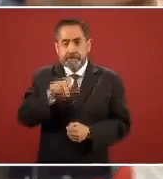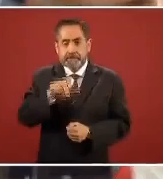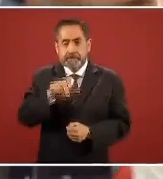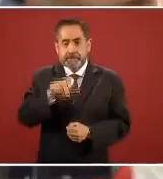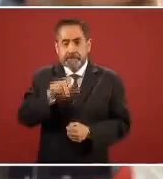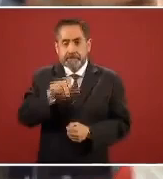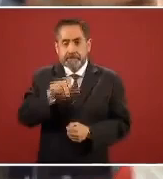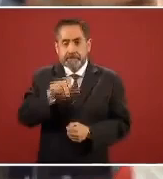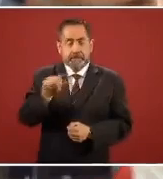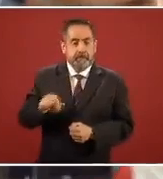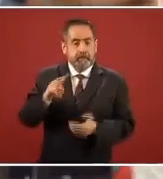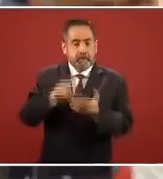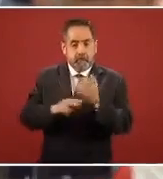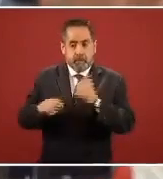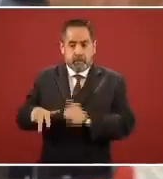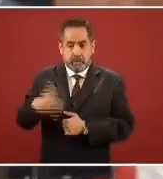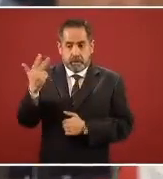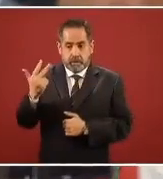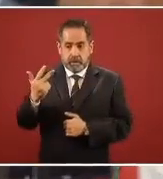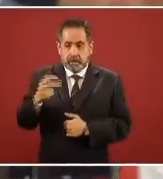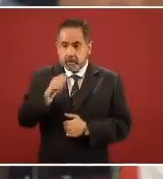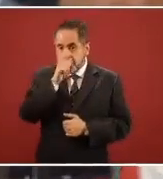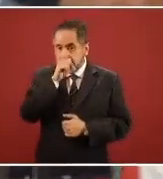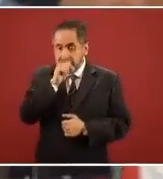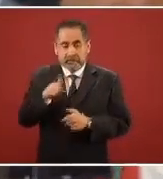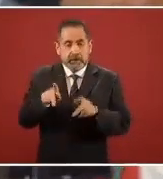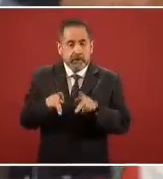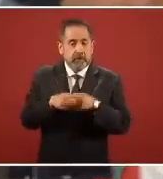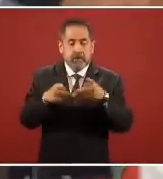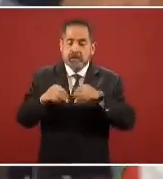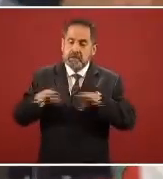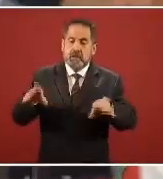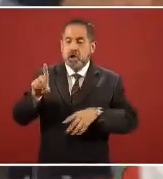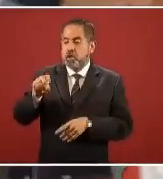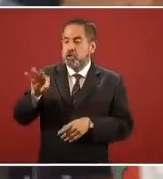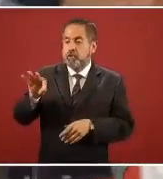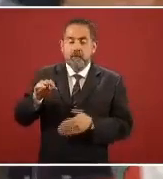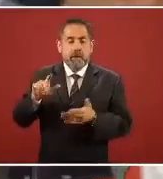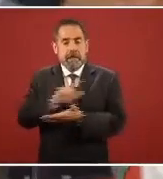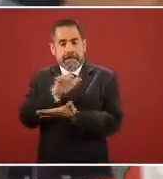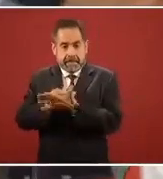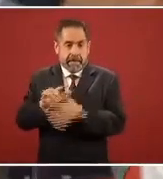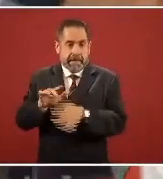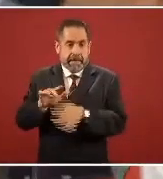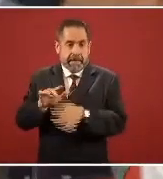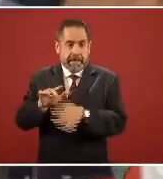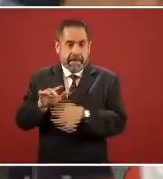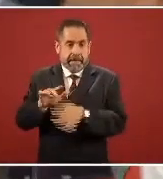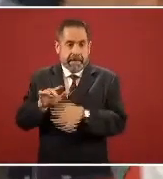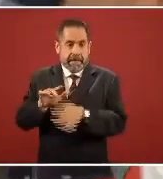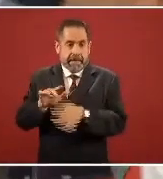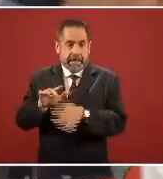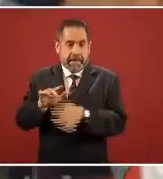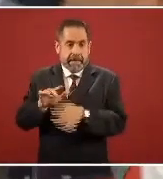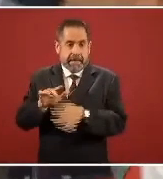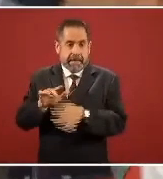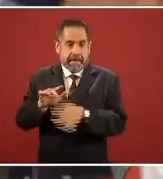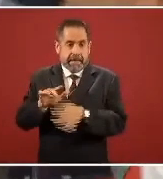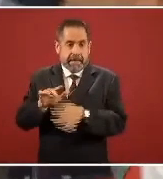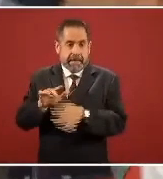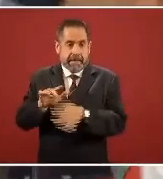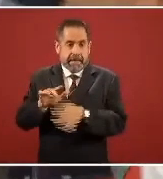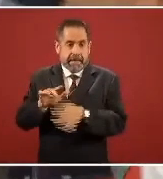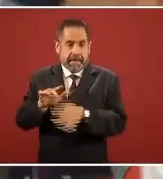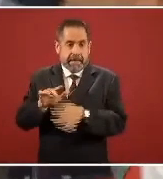year 2013, se publica en el diario oficial La Reforma Energética. They published in